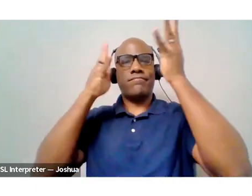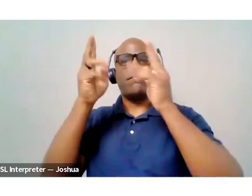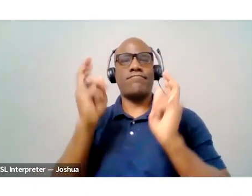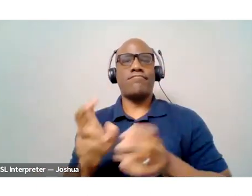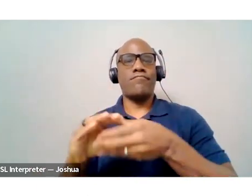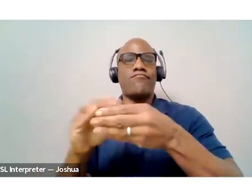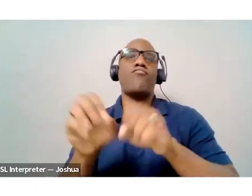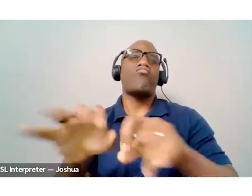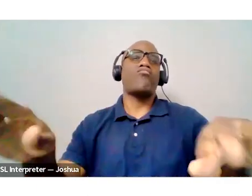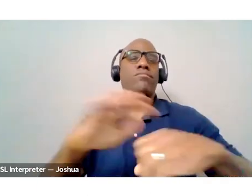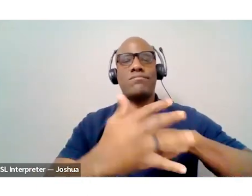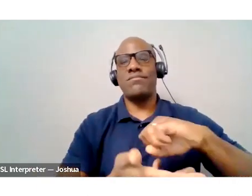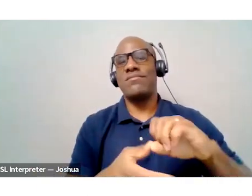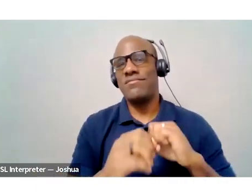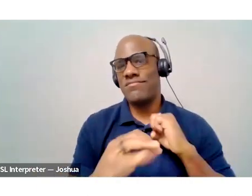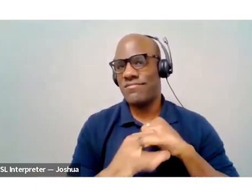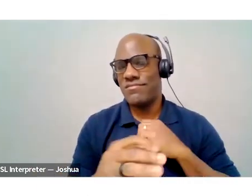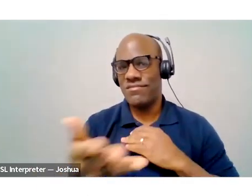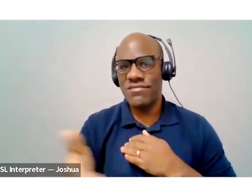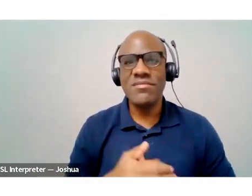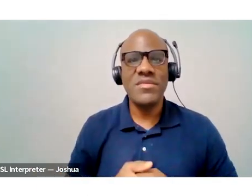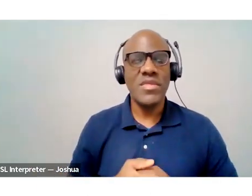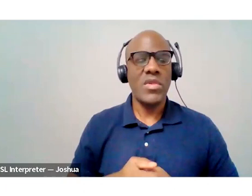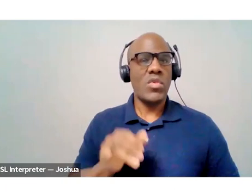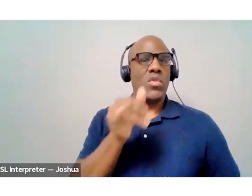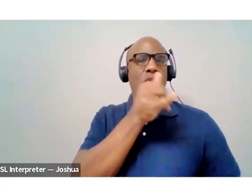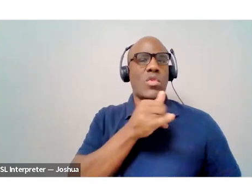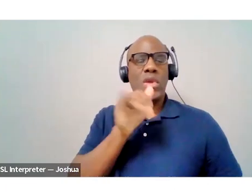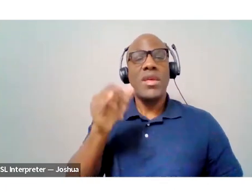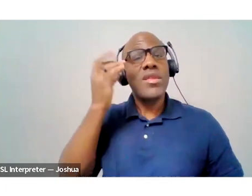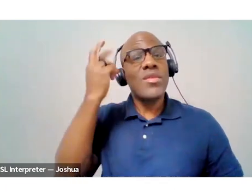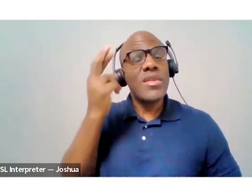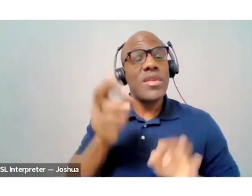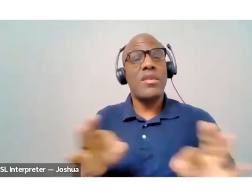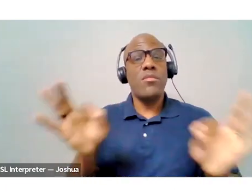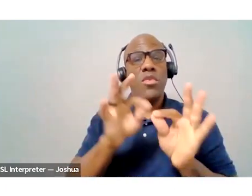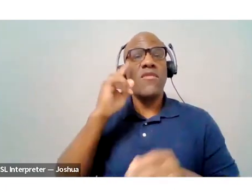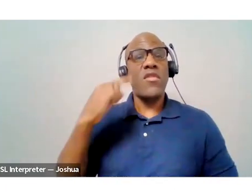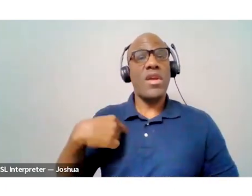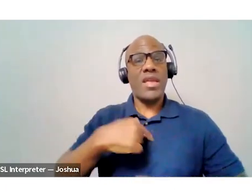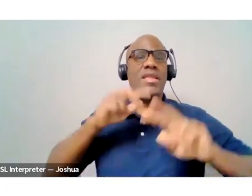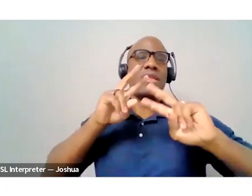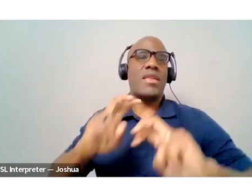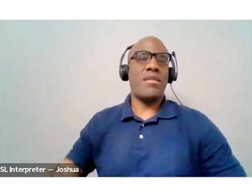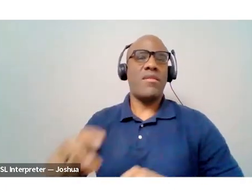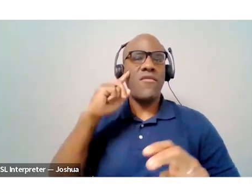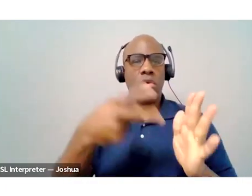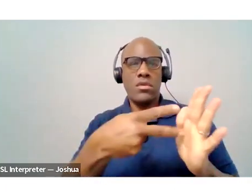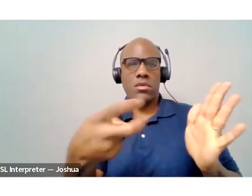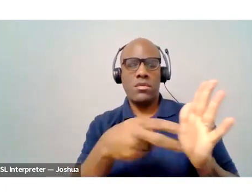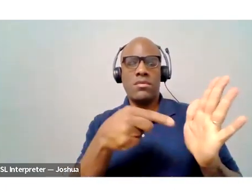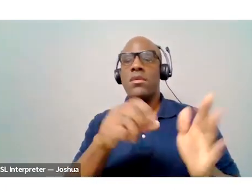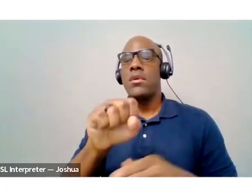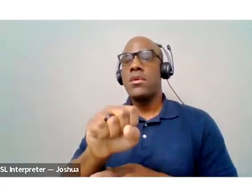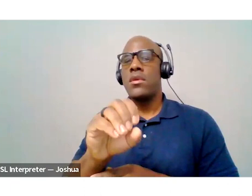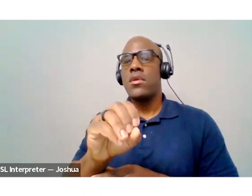it's important for us to delve deep into what sourcing looks like. Anyways, a thought